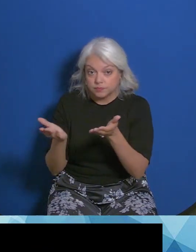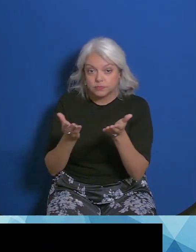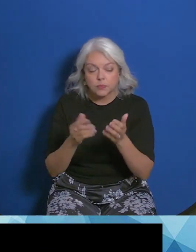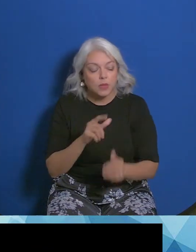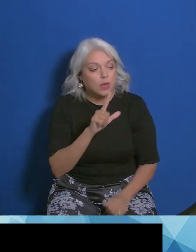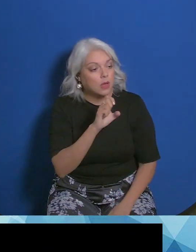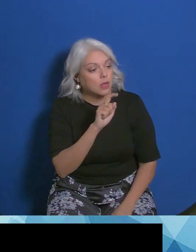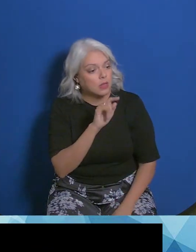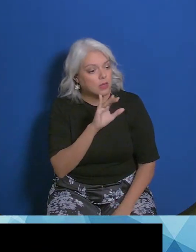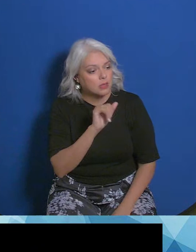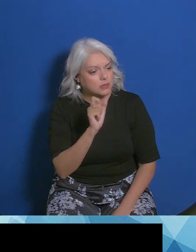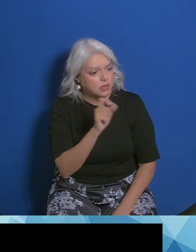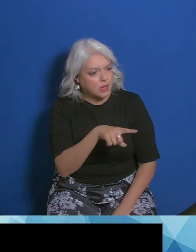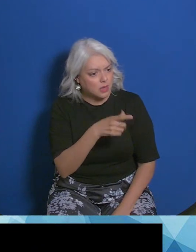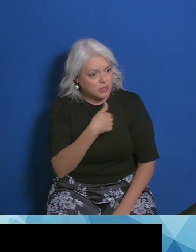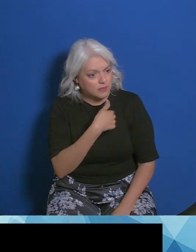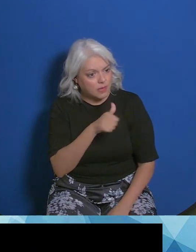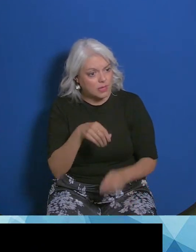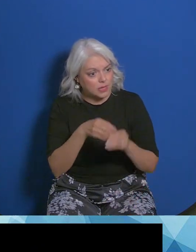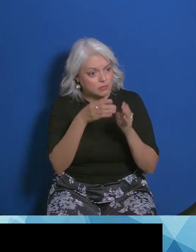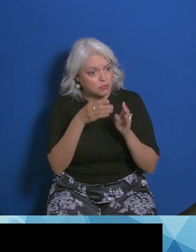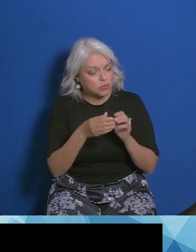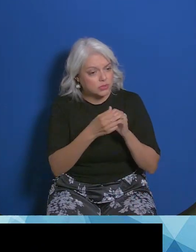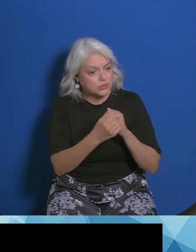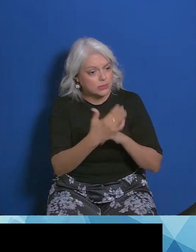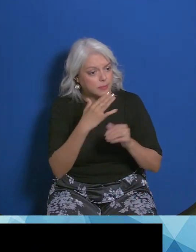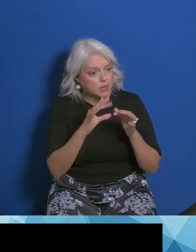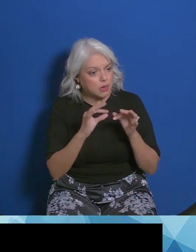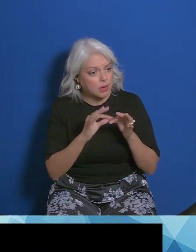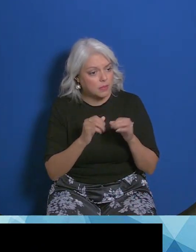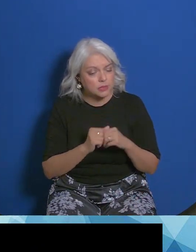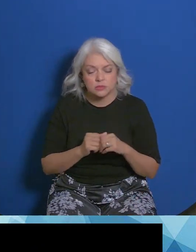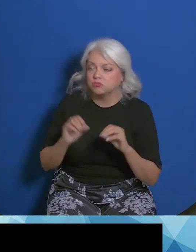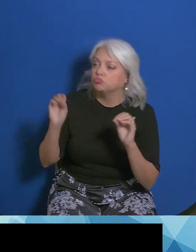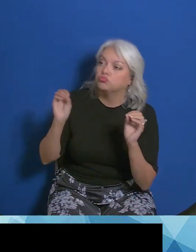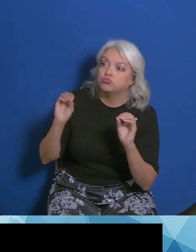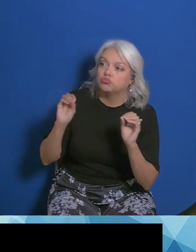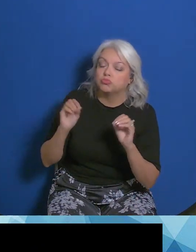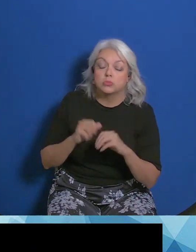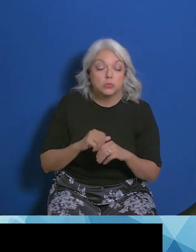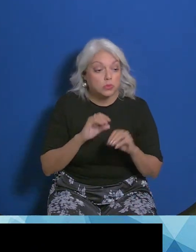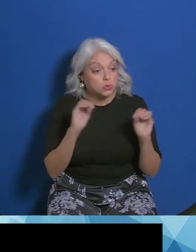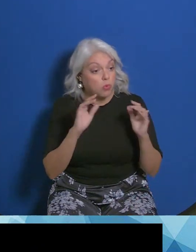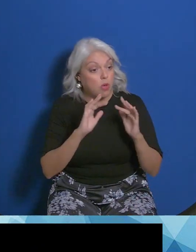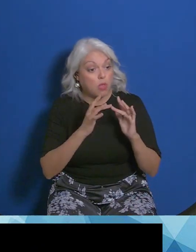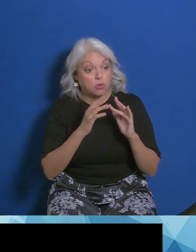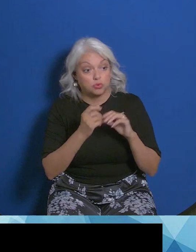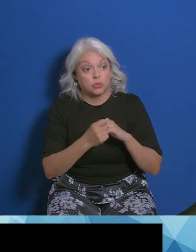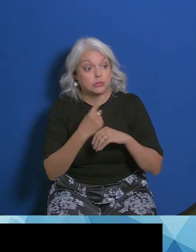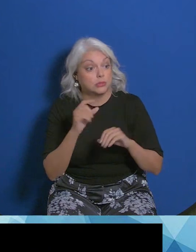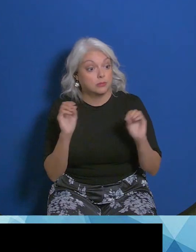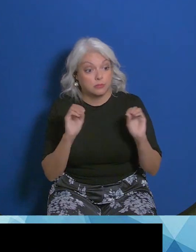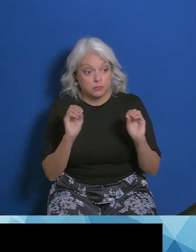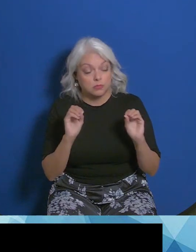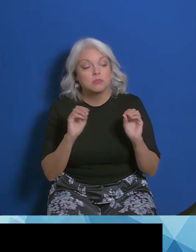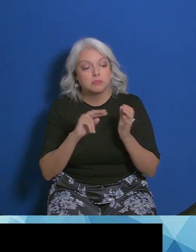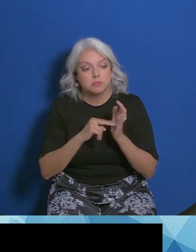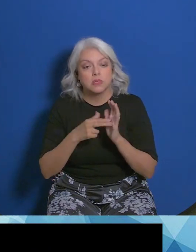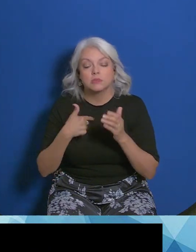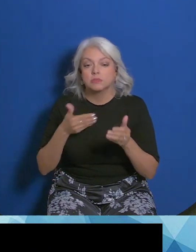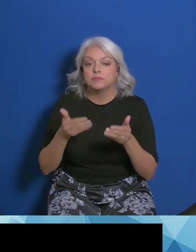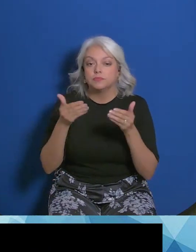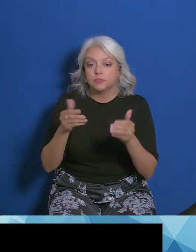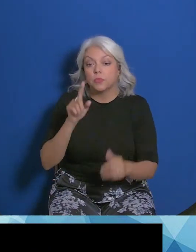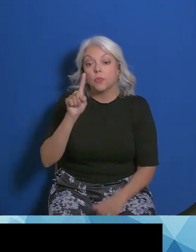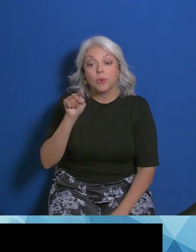Letitia, did we have any in-person submissions? No, okay, and there were no electronic submissions either. So we can move on